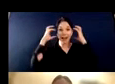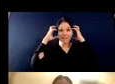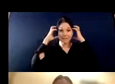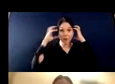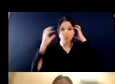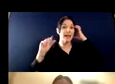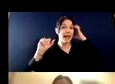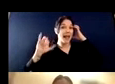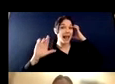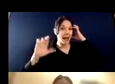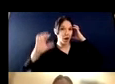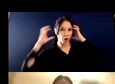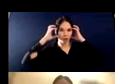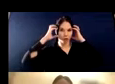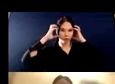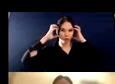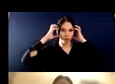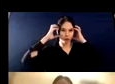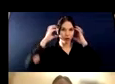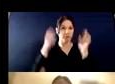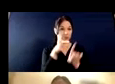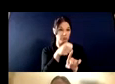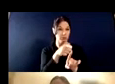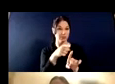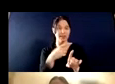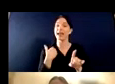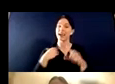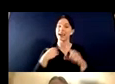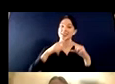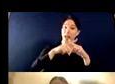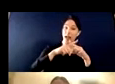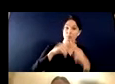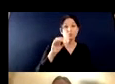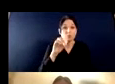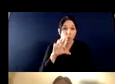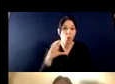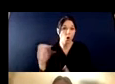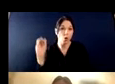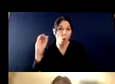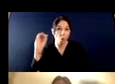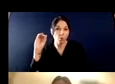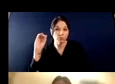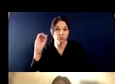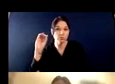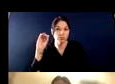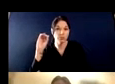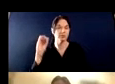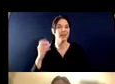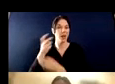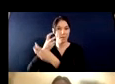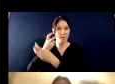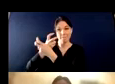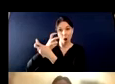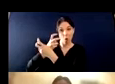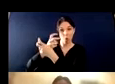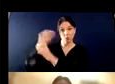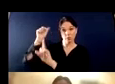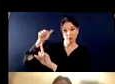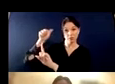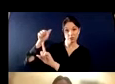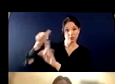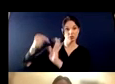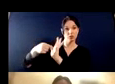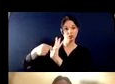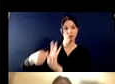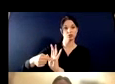are indicated with an X or an O, and bone conduction hearing thresholds are indicated